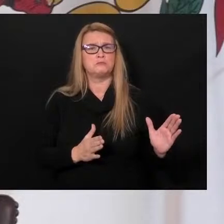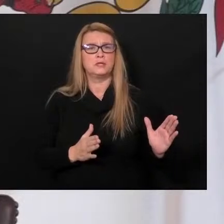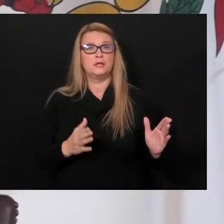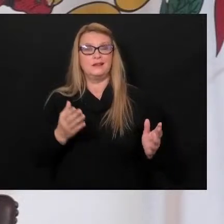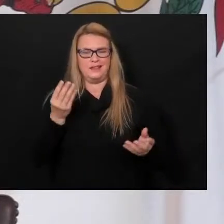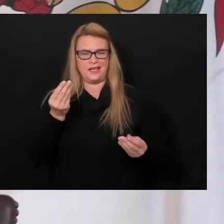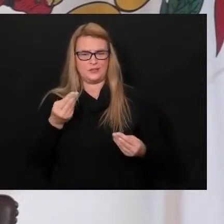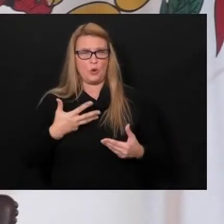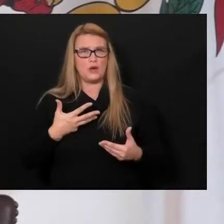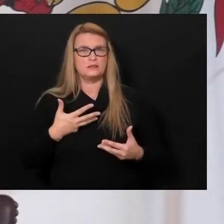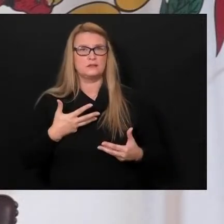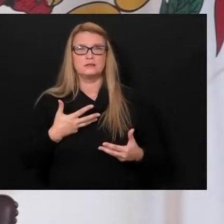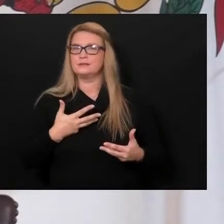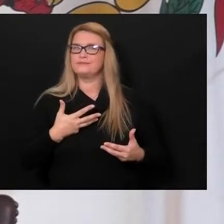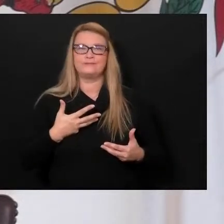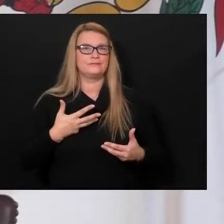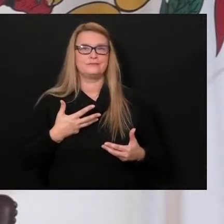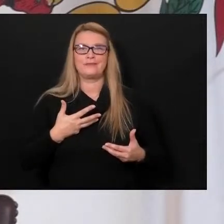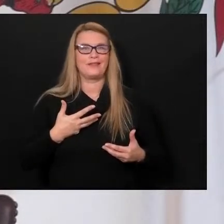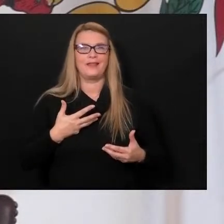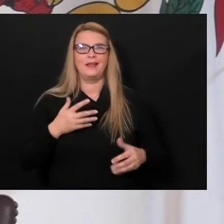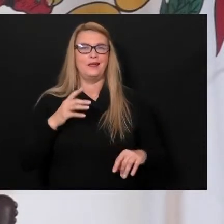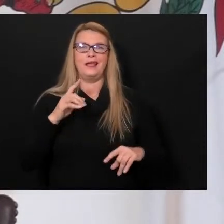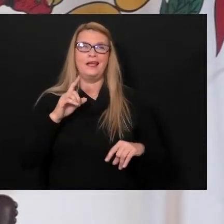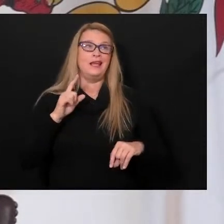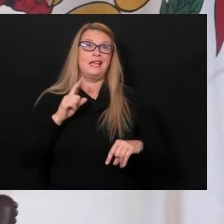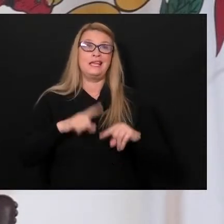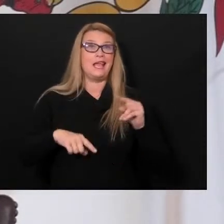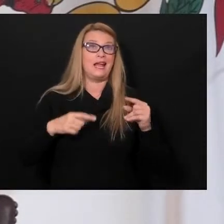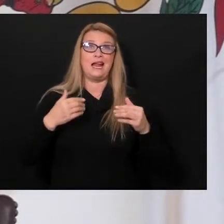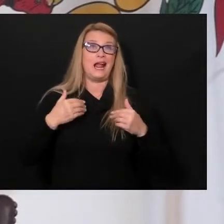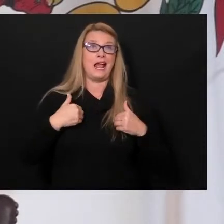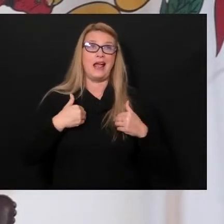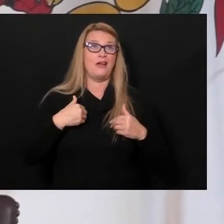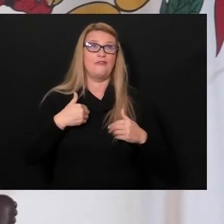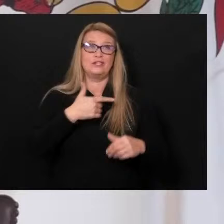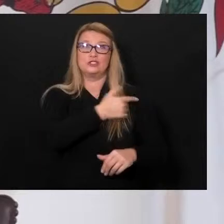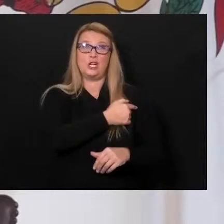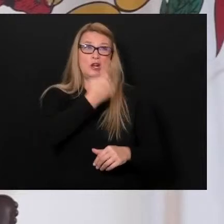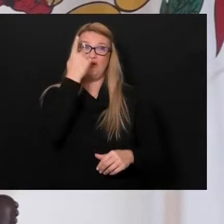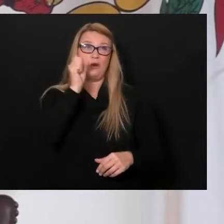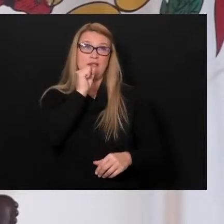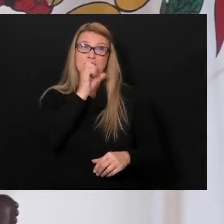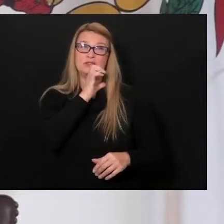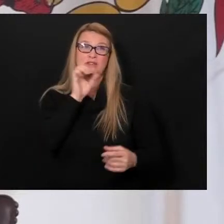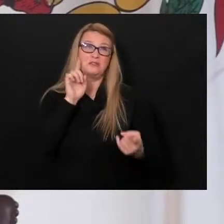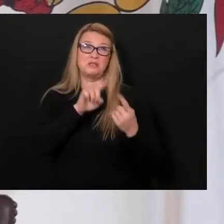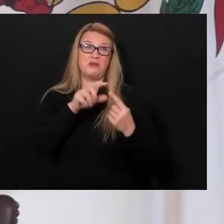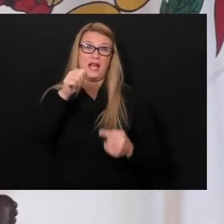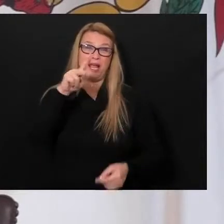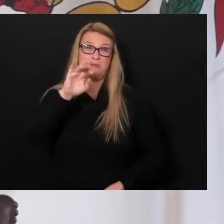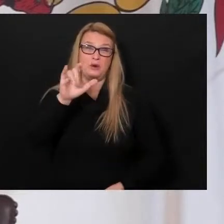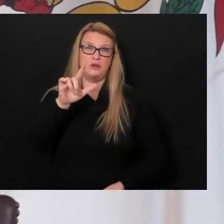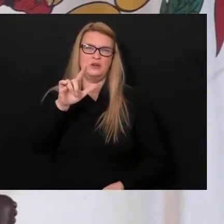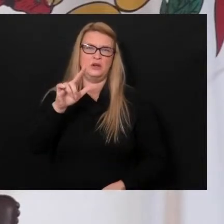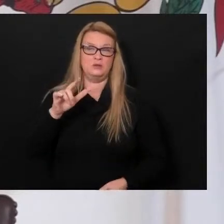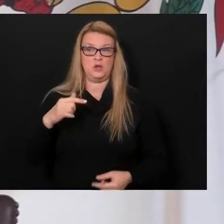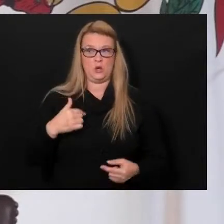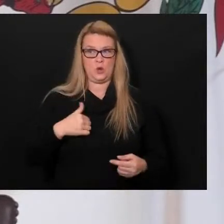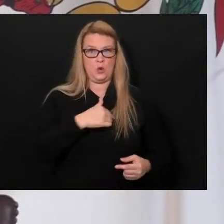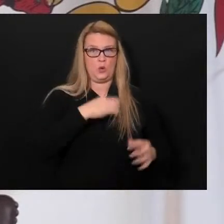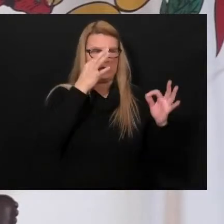said, we can't get to you probably until April. But we didn't follow that